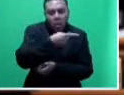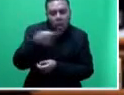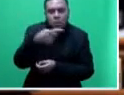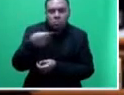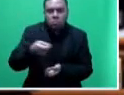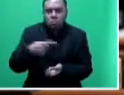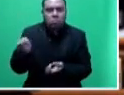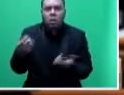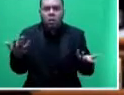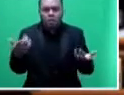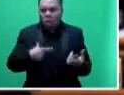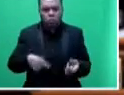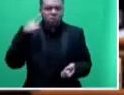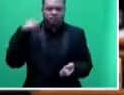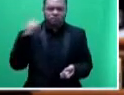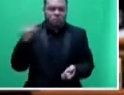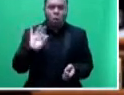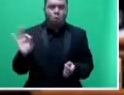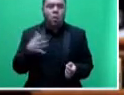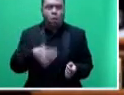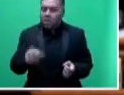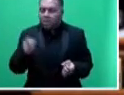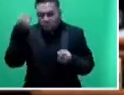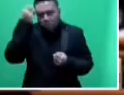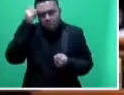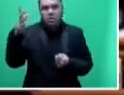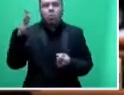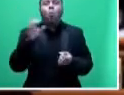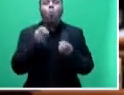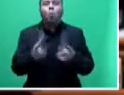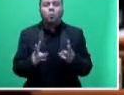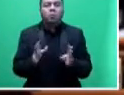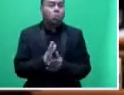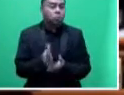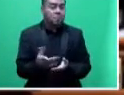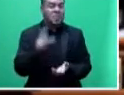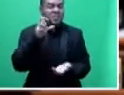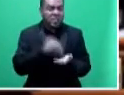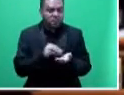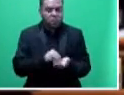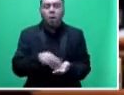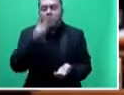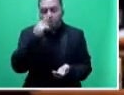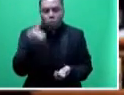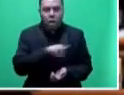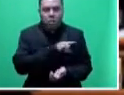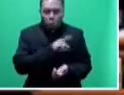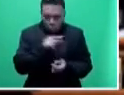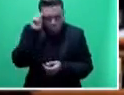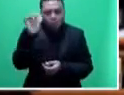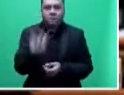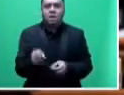to these suggestions, and we've found a much smarter way. Mr. Speaker, sir, civil servants are people to us. We know they have families